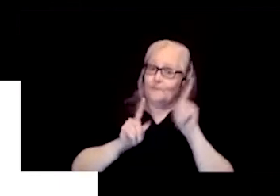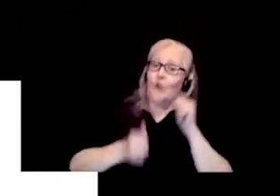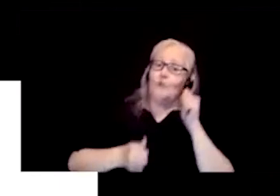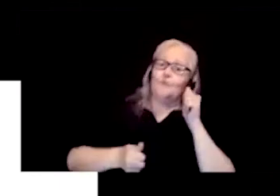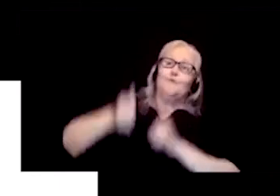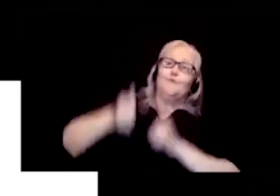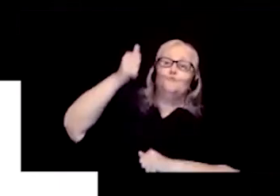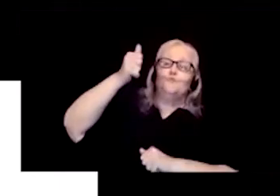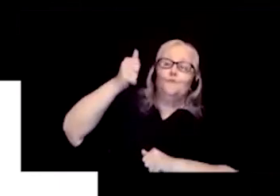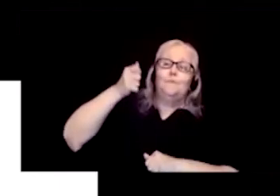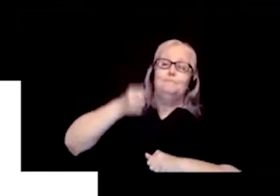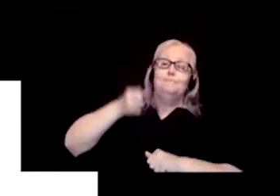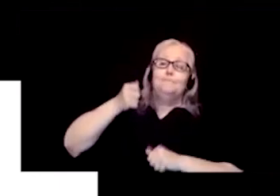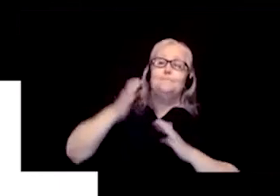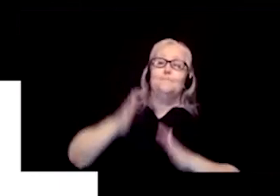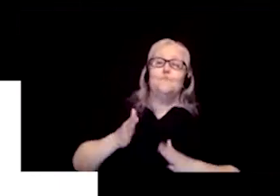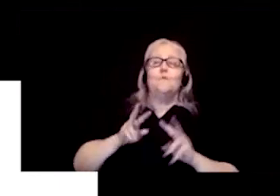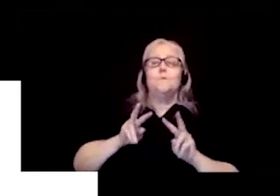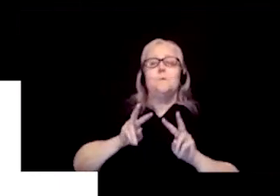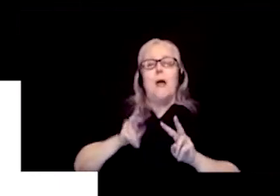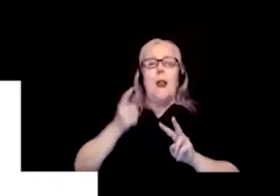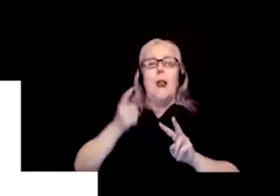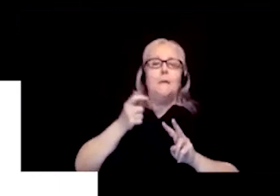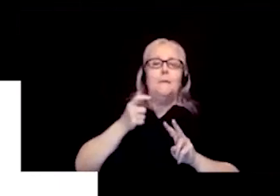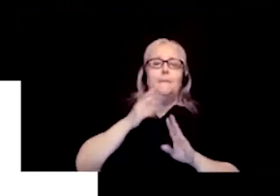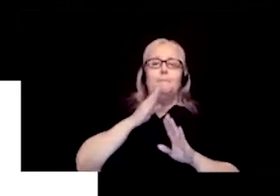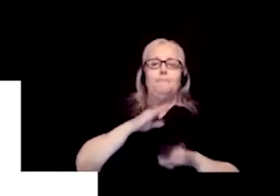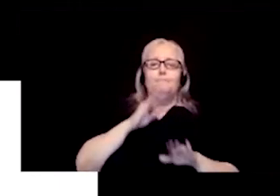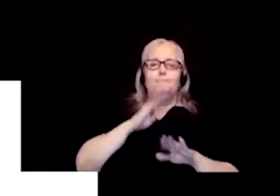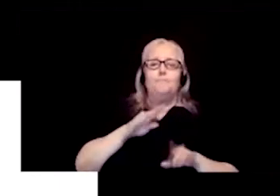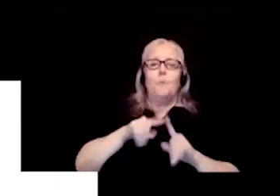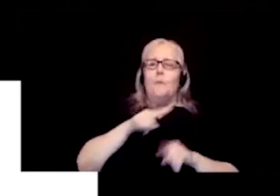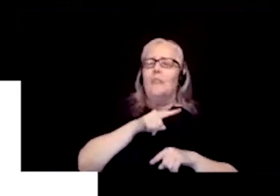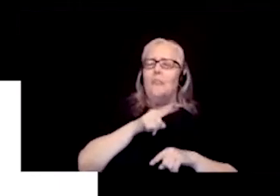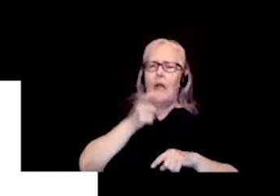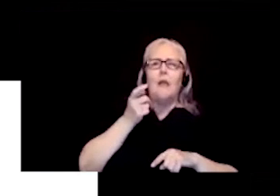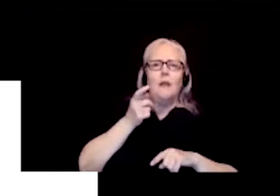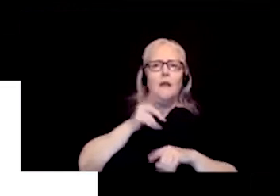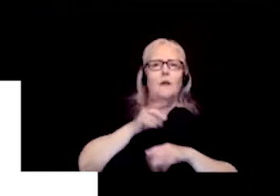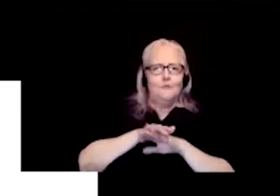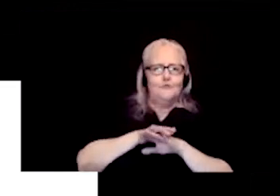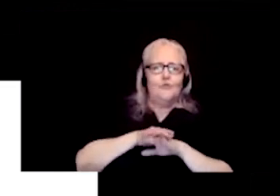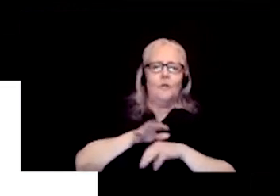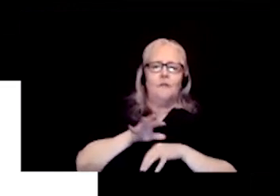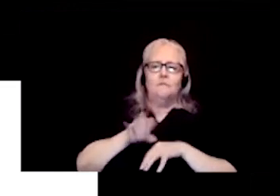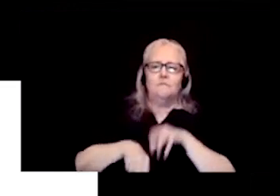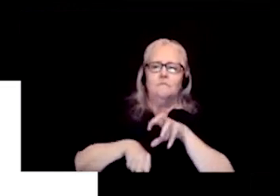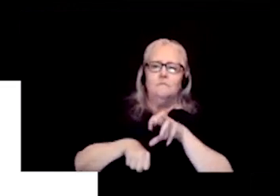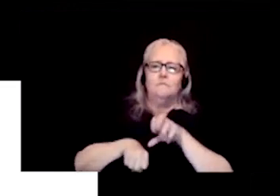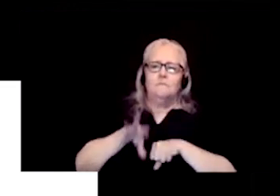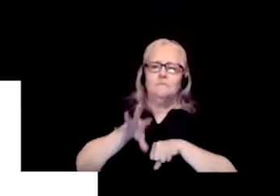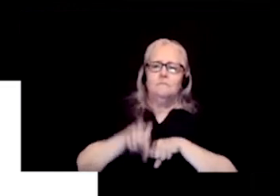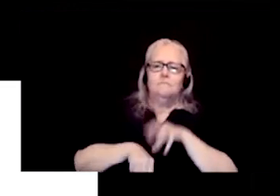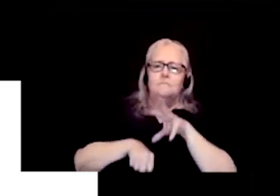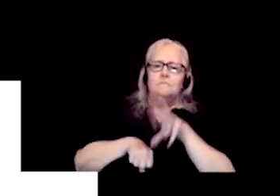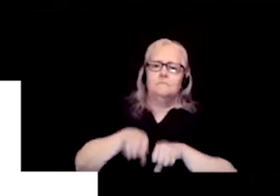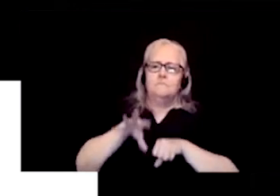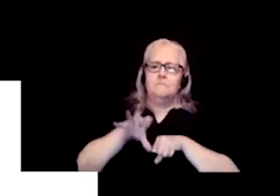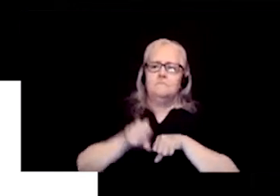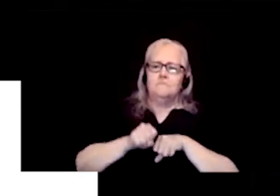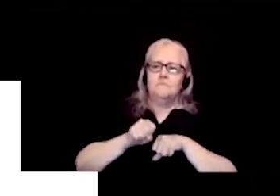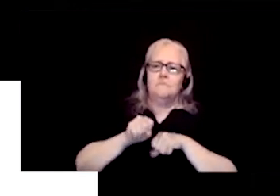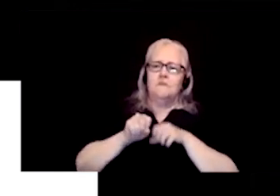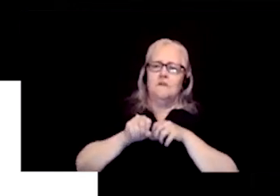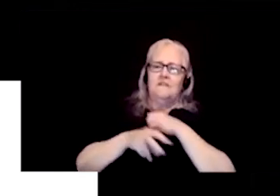quiet, but actually has been dismantling a lot of the protections that past leaders fought so hard